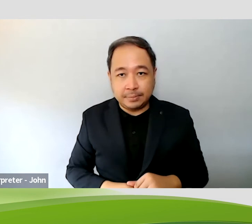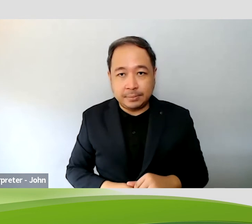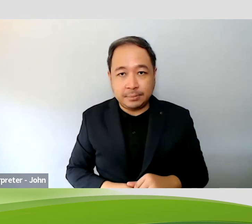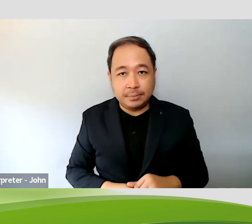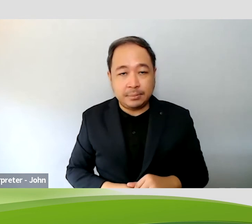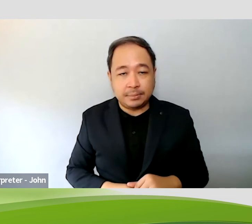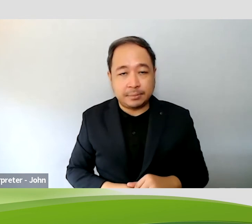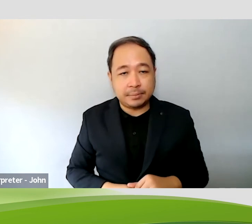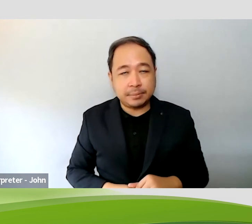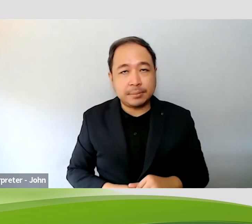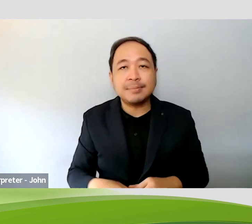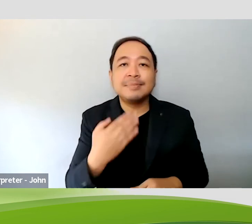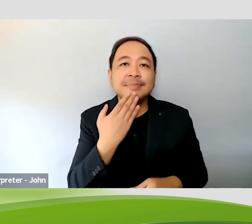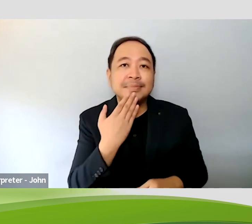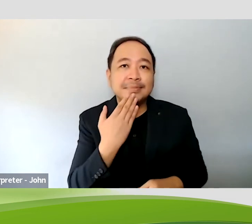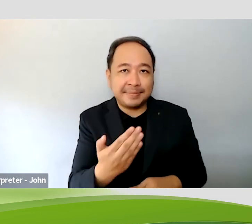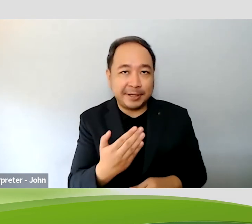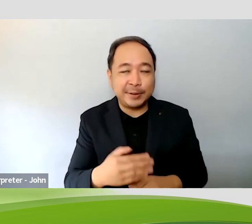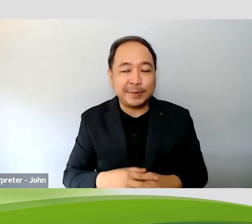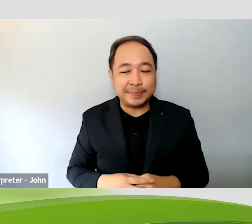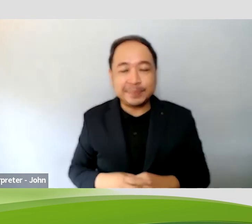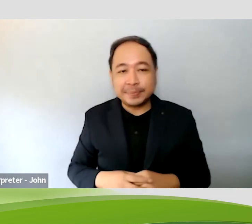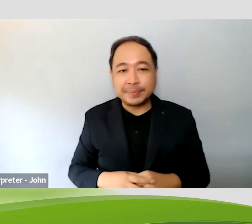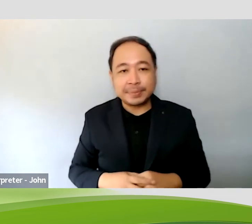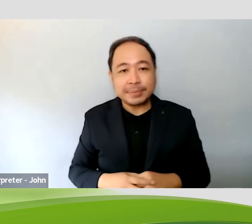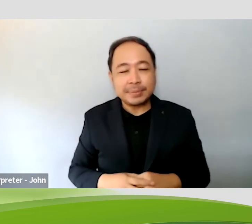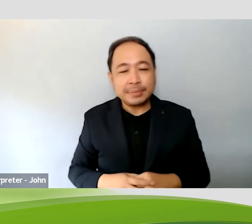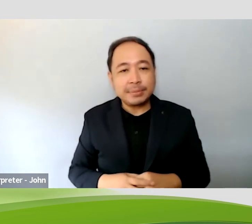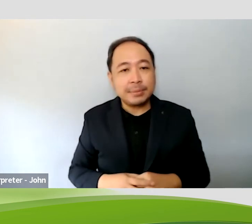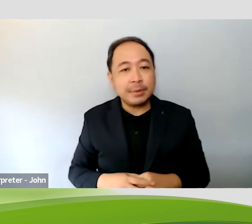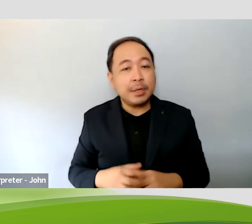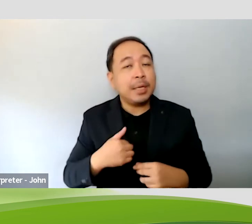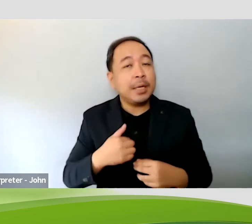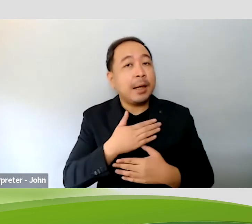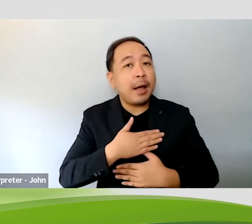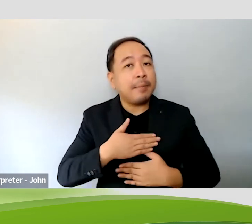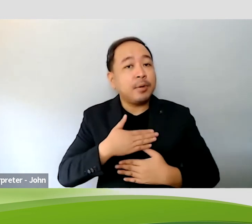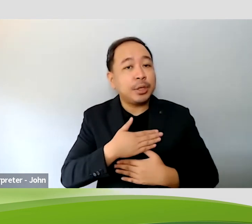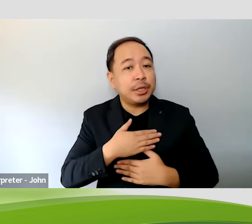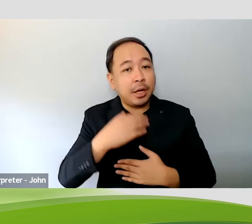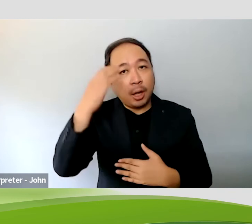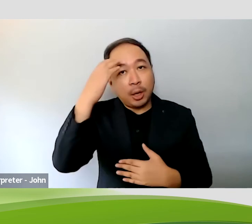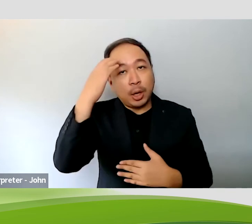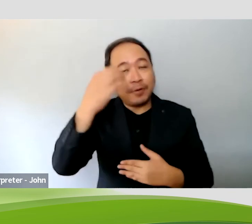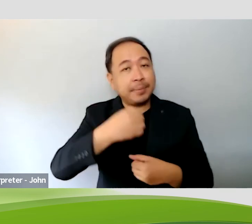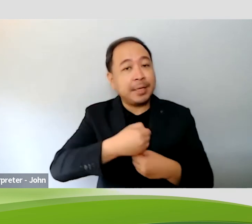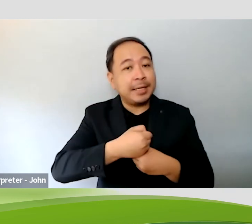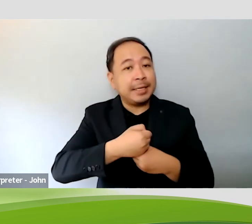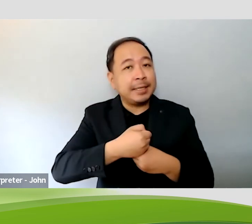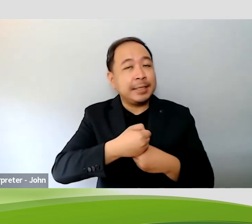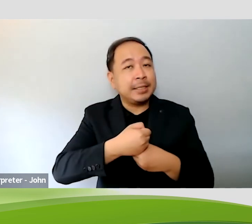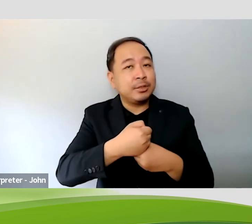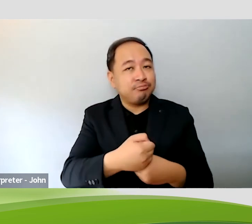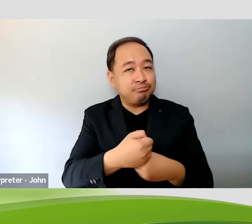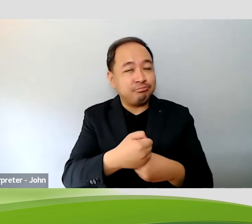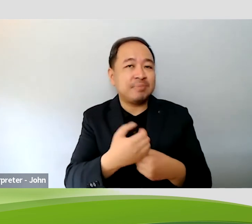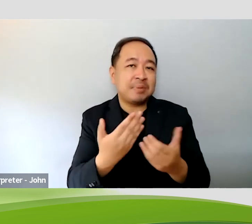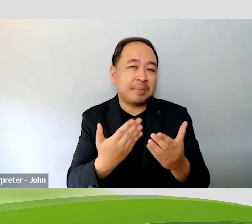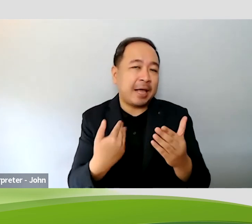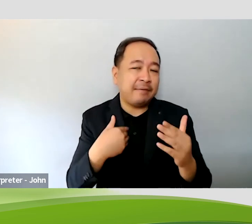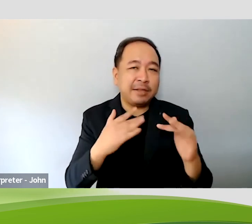Thank you very much indeed, Chris. I'd also like to really appreciate the government delegates who had technical issues for sharing your comments in the chat,